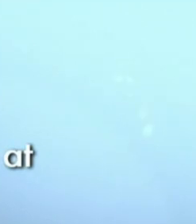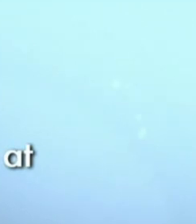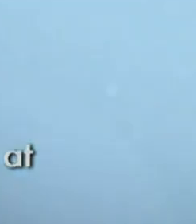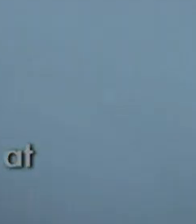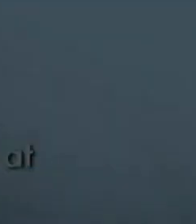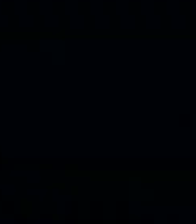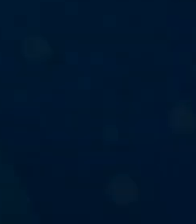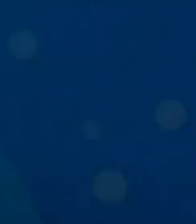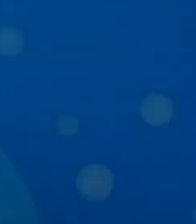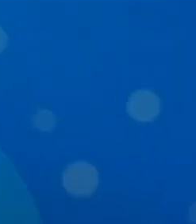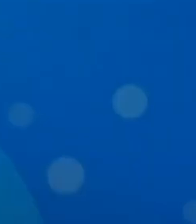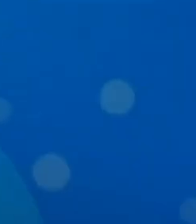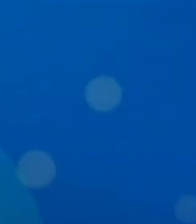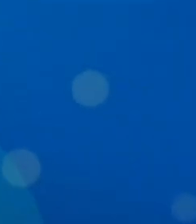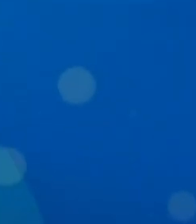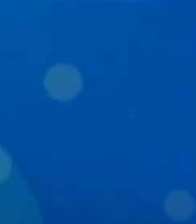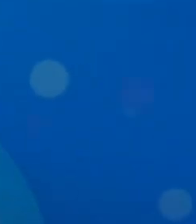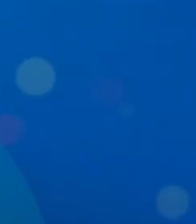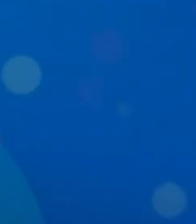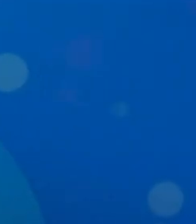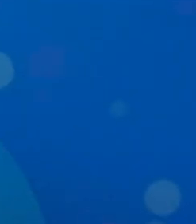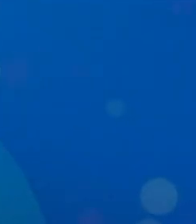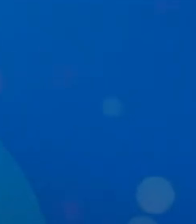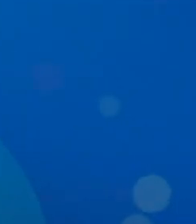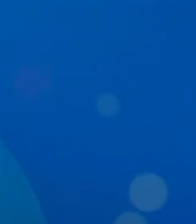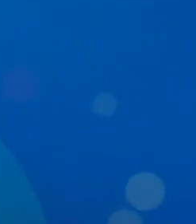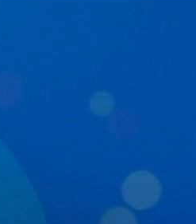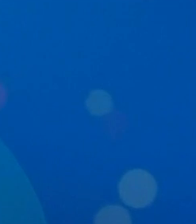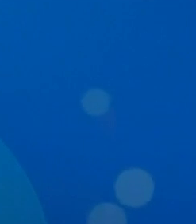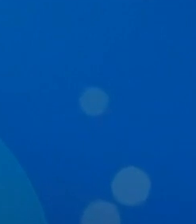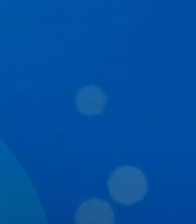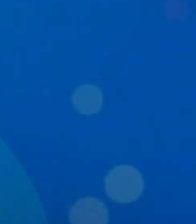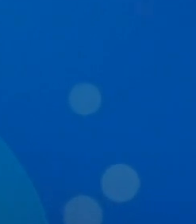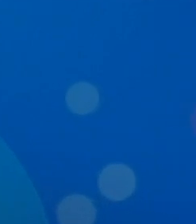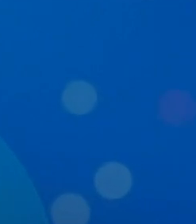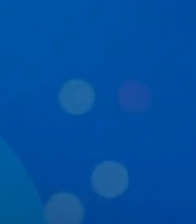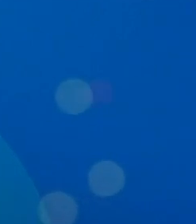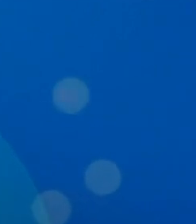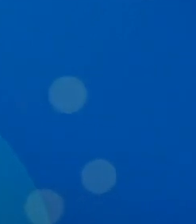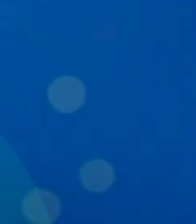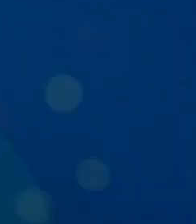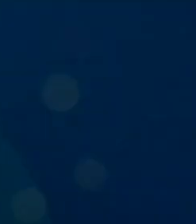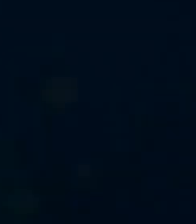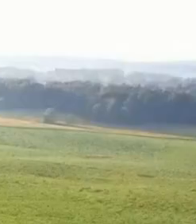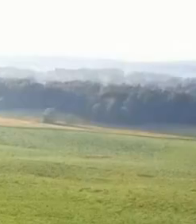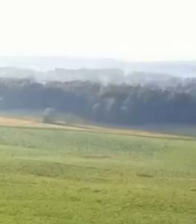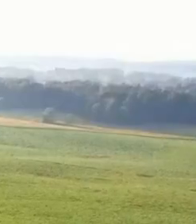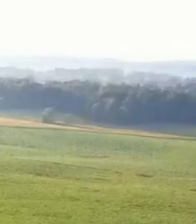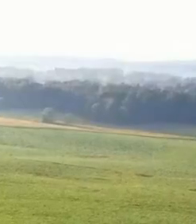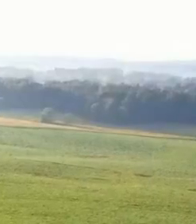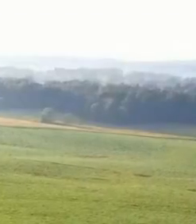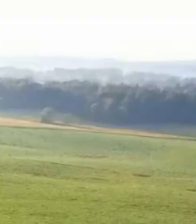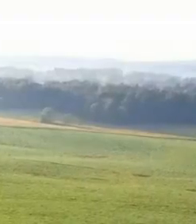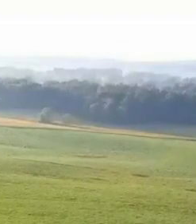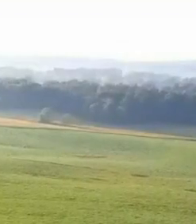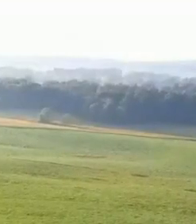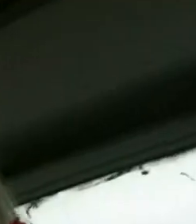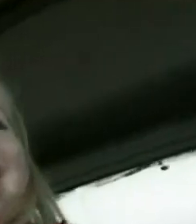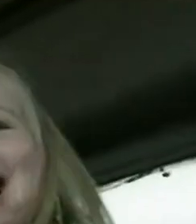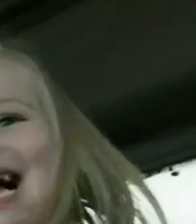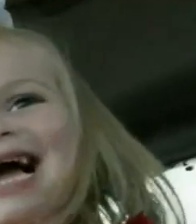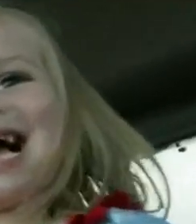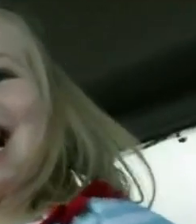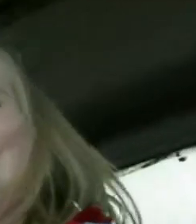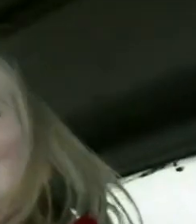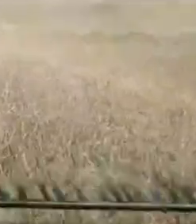shop@ket.org. Quality programming on KET is brought to you in part by... For 100 years, Kentucky